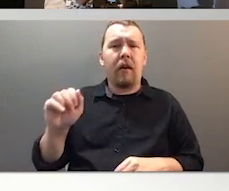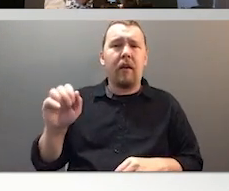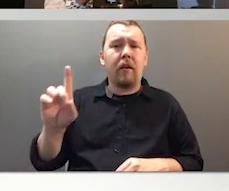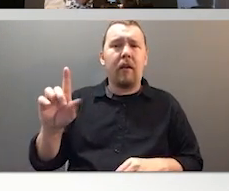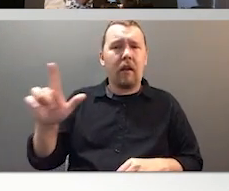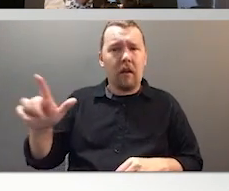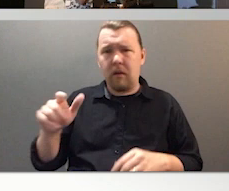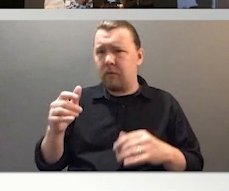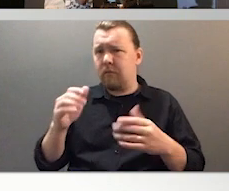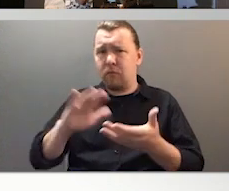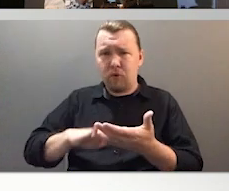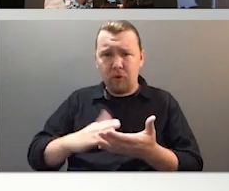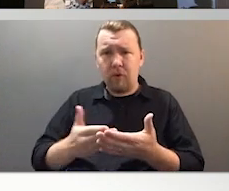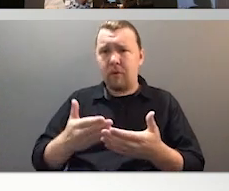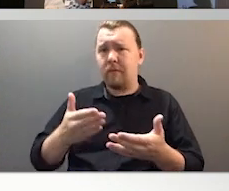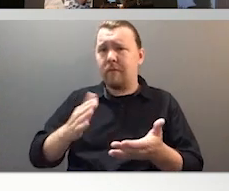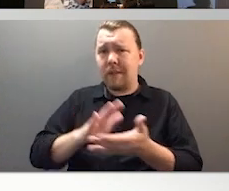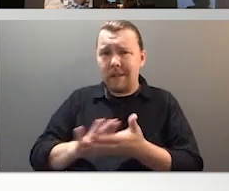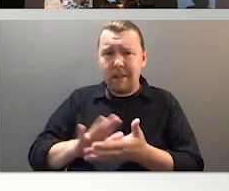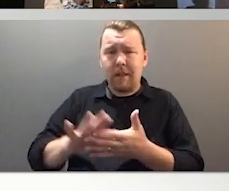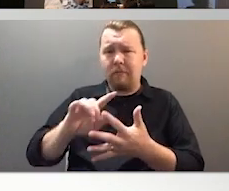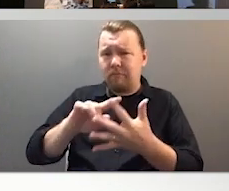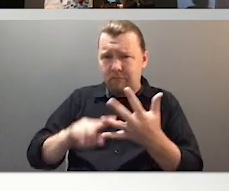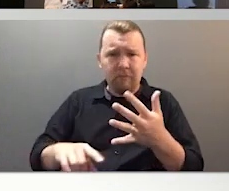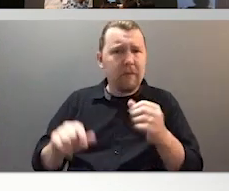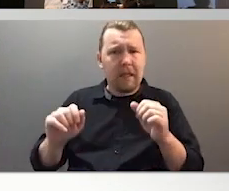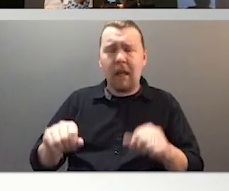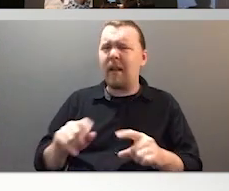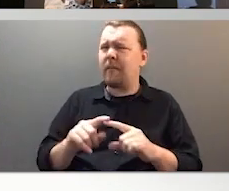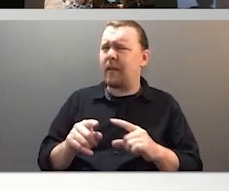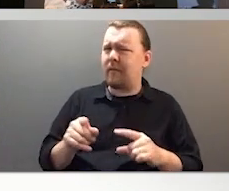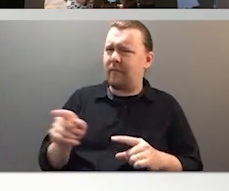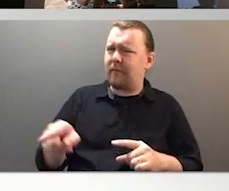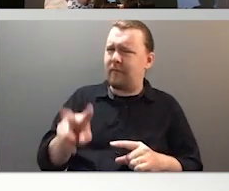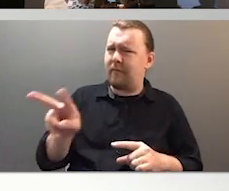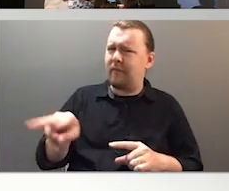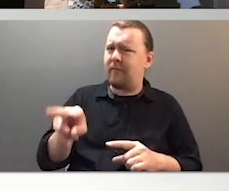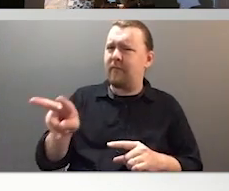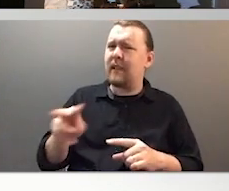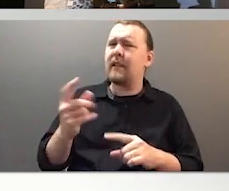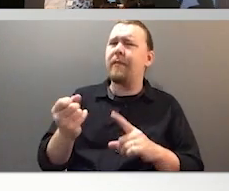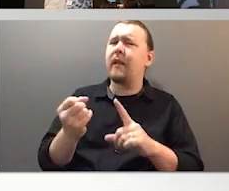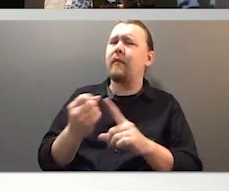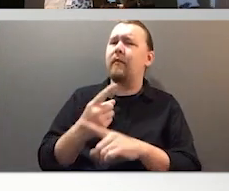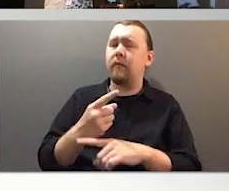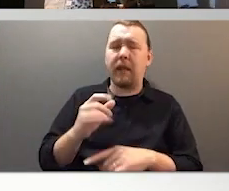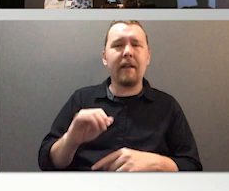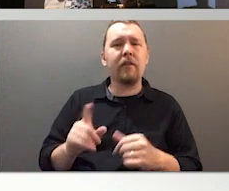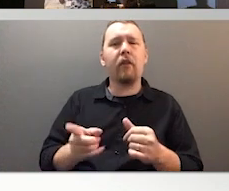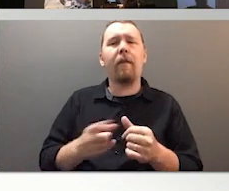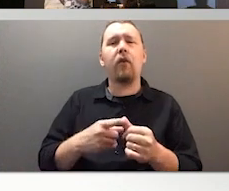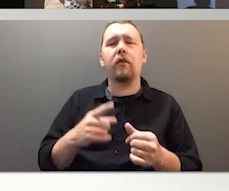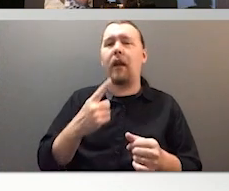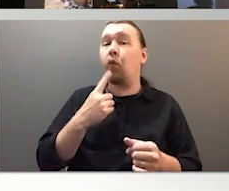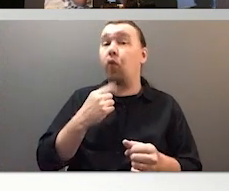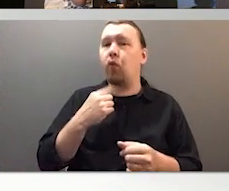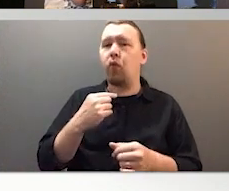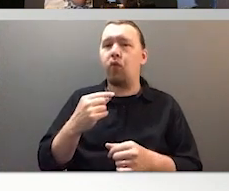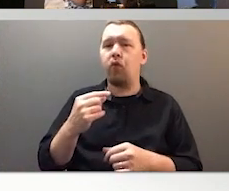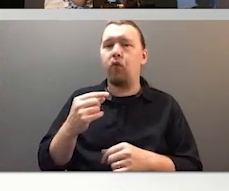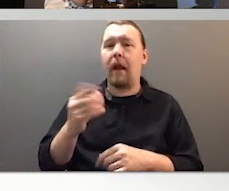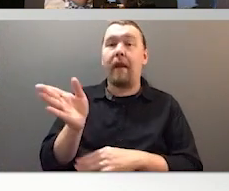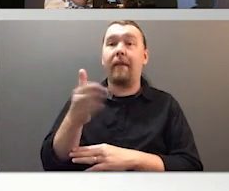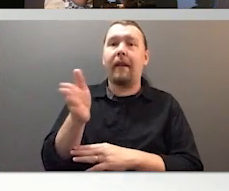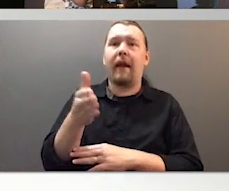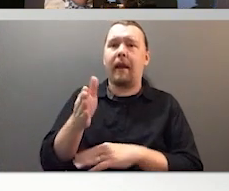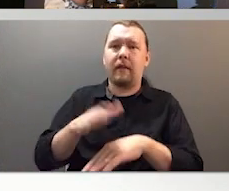cook, clean, but something's not quite right. And those are kind of your first red flags. So you can use that in reverse as well through the aging